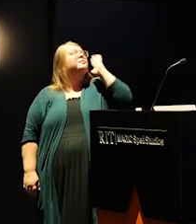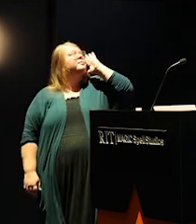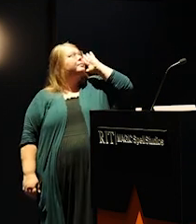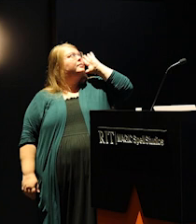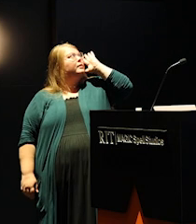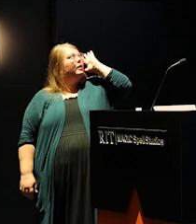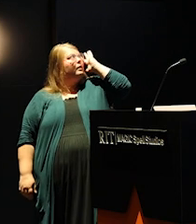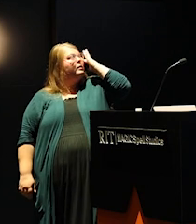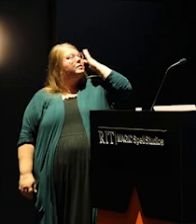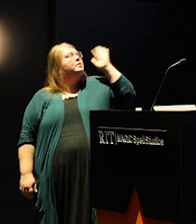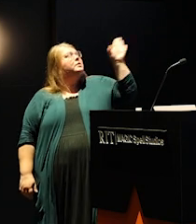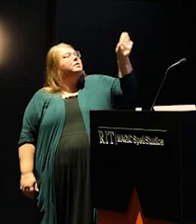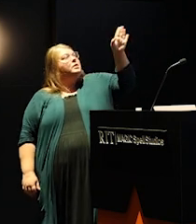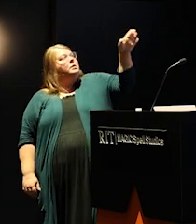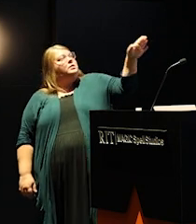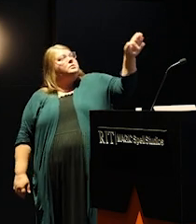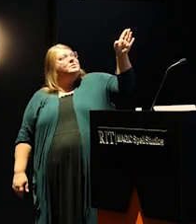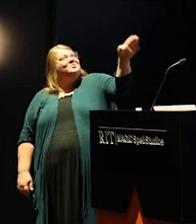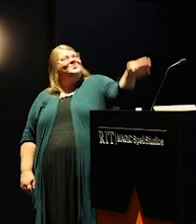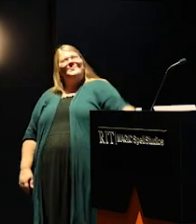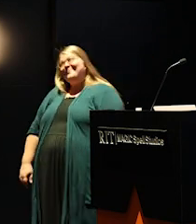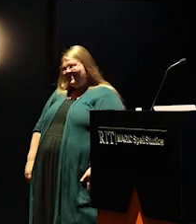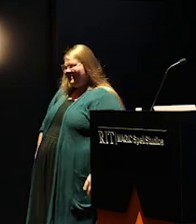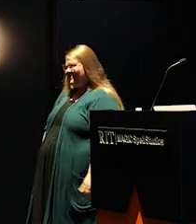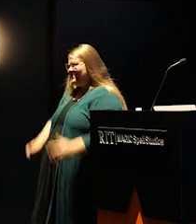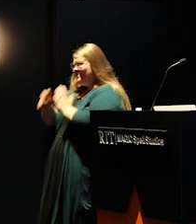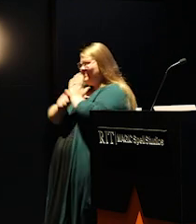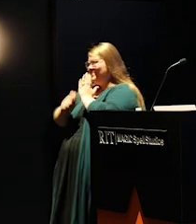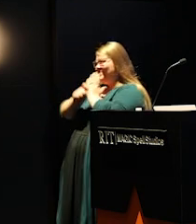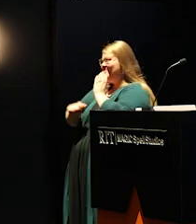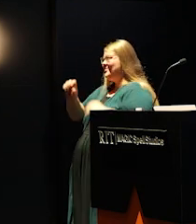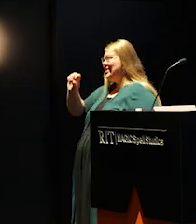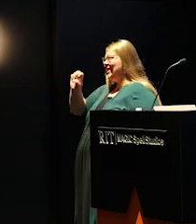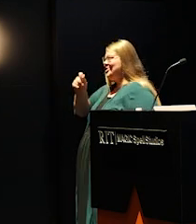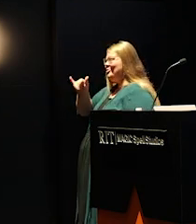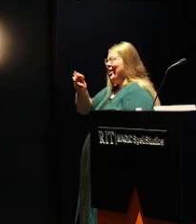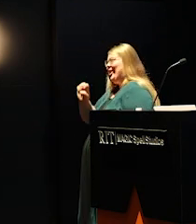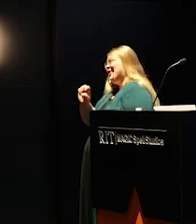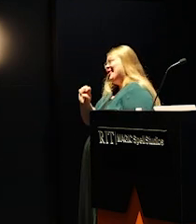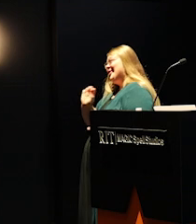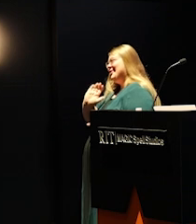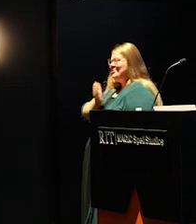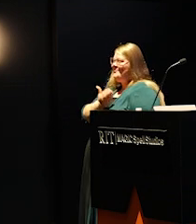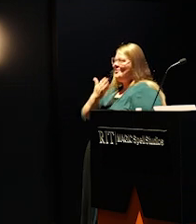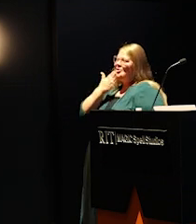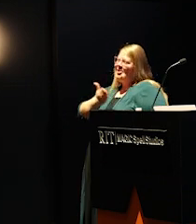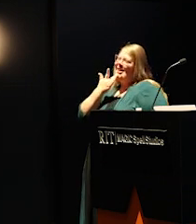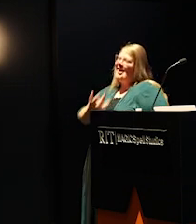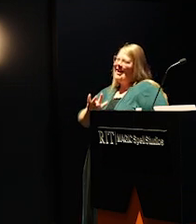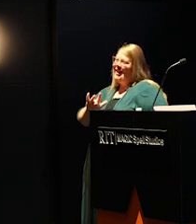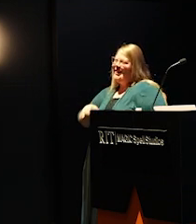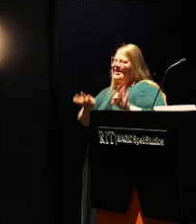prove, yeah, Esquire magazine, they look, that's good luck right there. They're like, this is an awesome bar. We're gonna put it